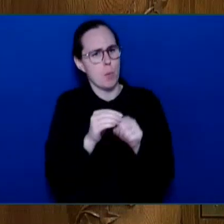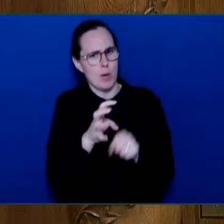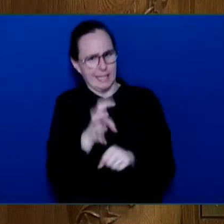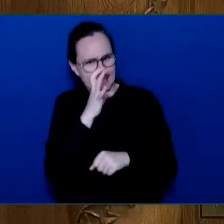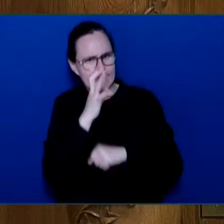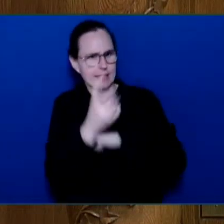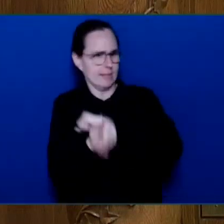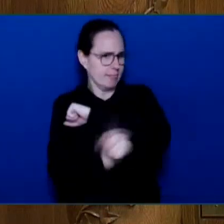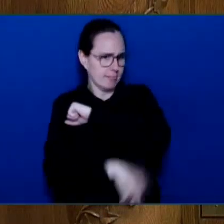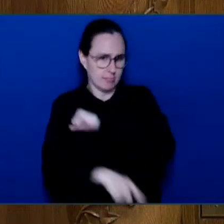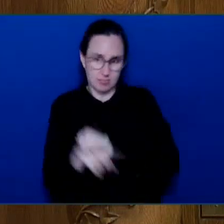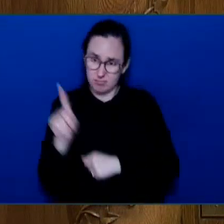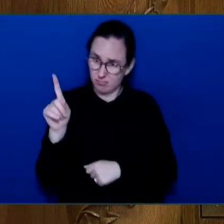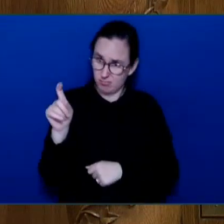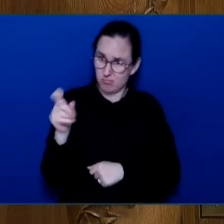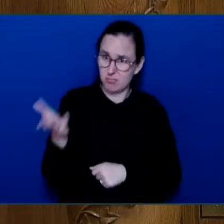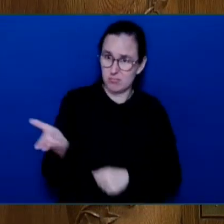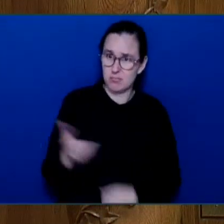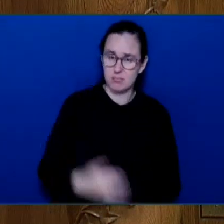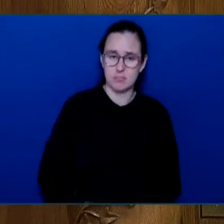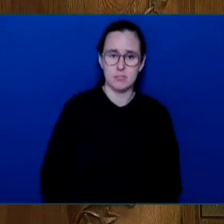Attorney General. Thank you.